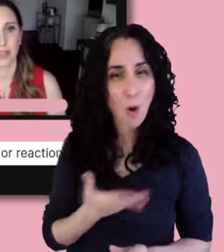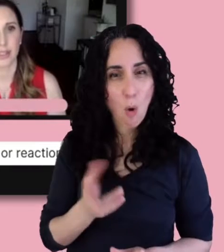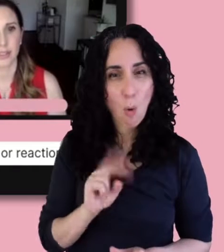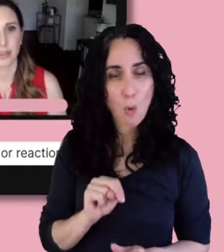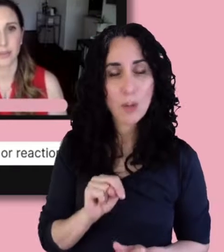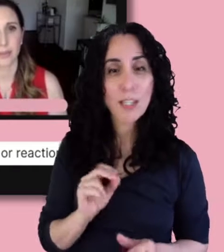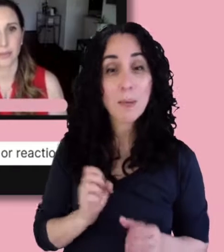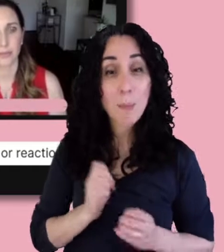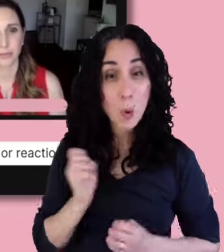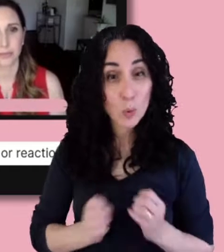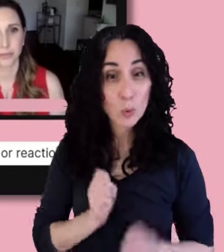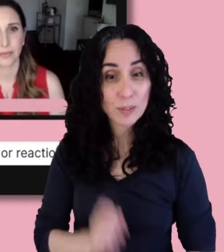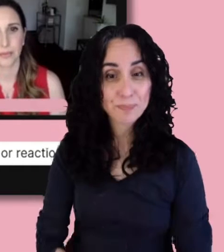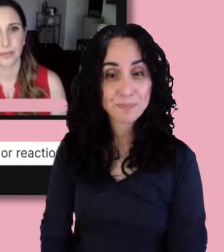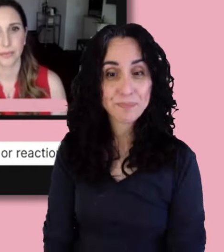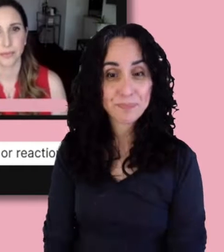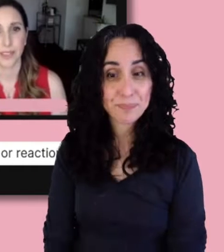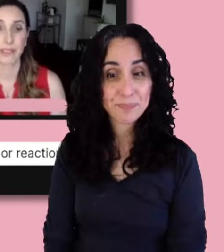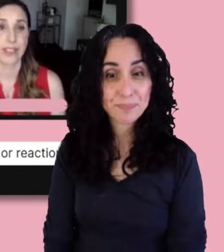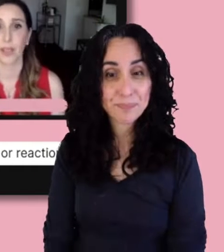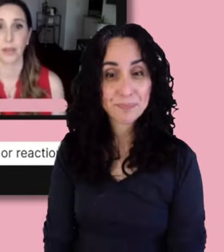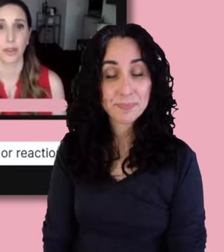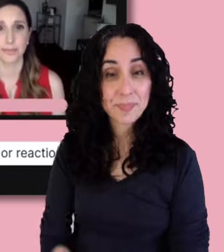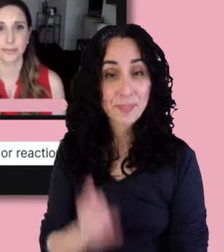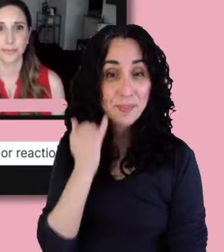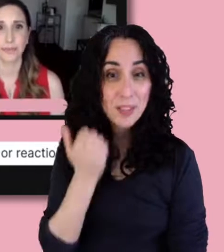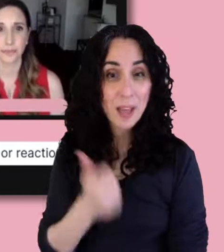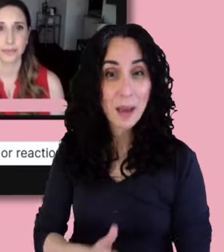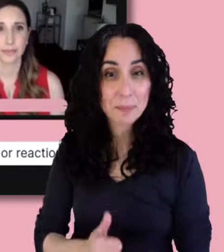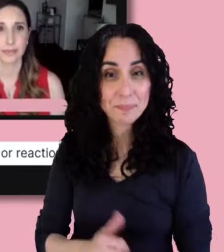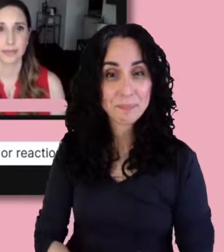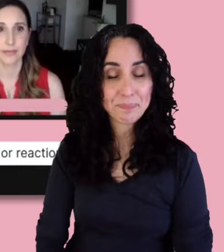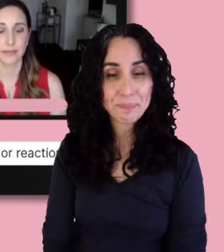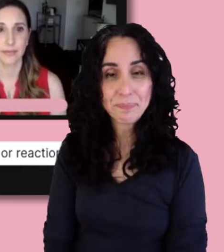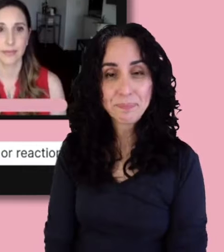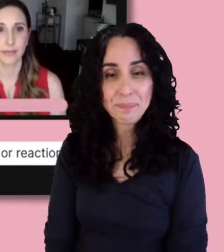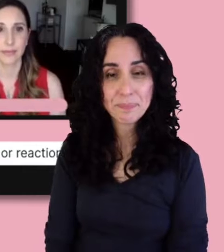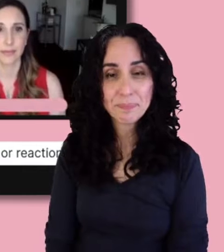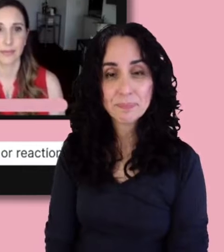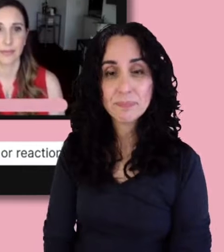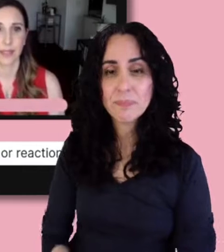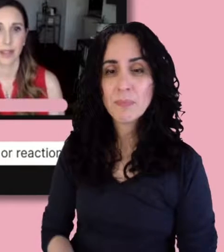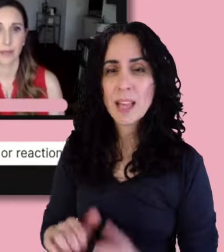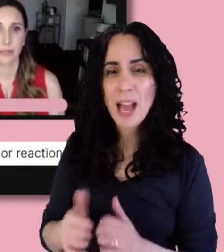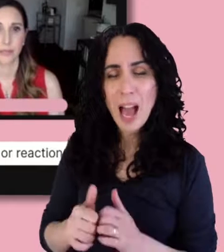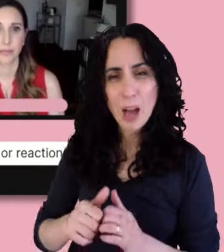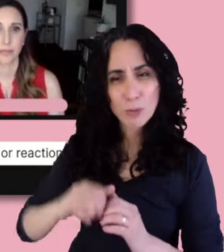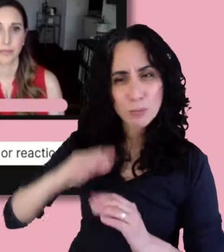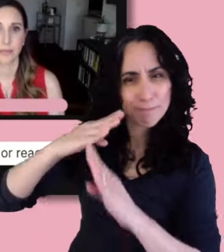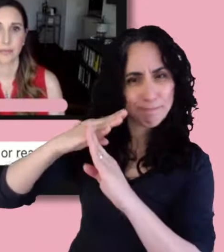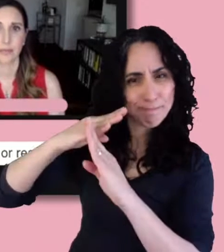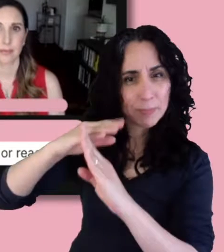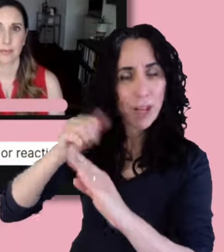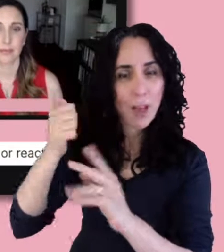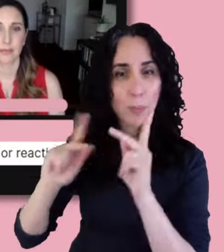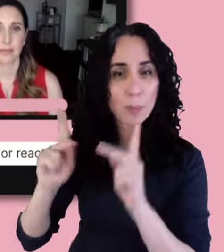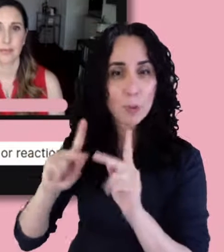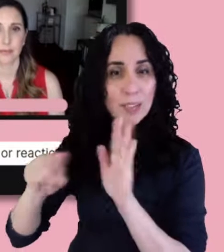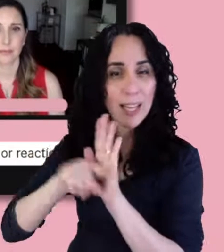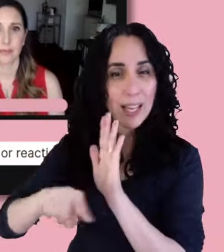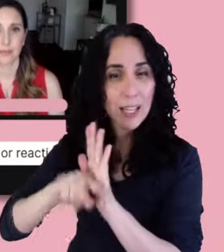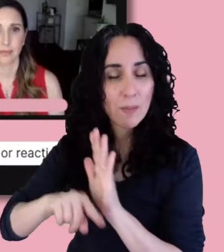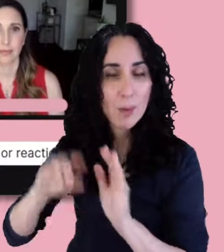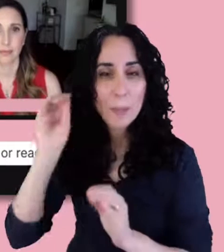all of this, if that's How, helpful. how can we tune out other people's negative opinions